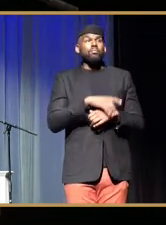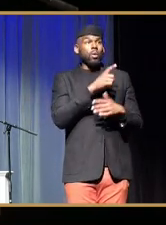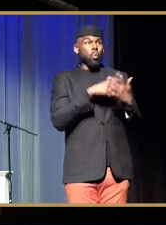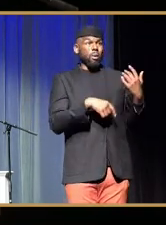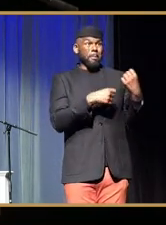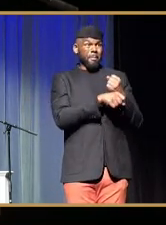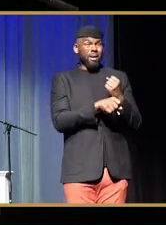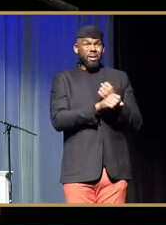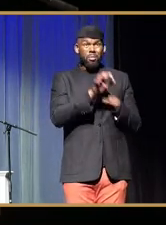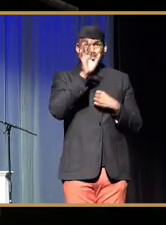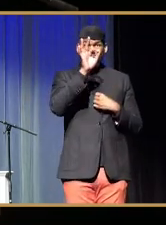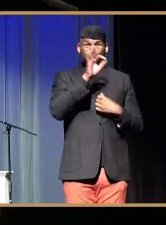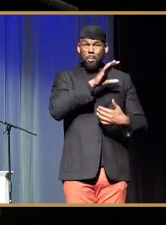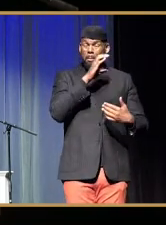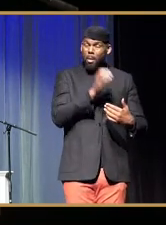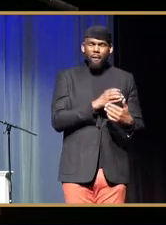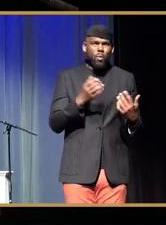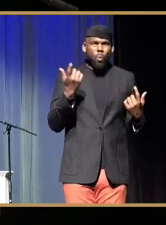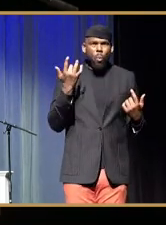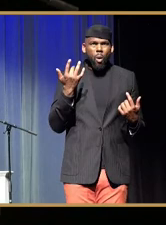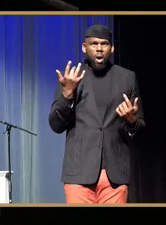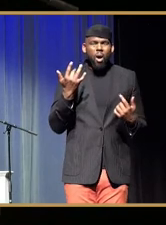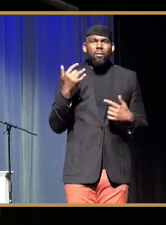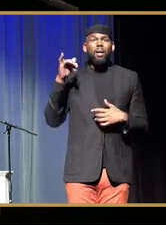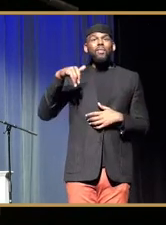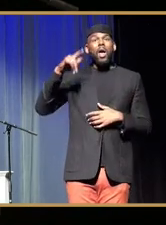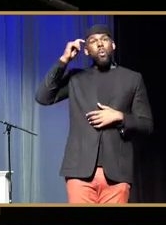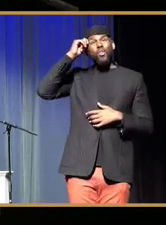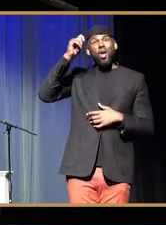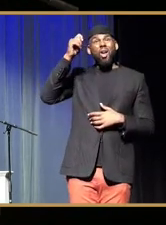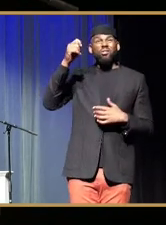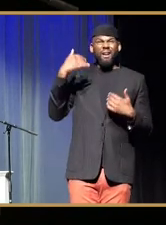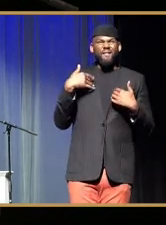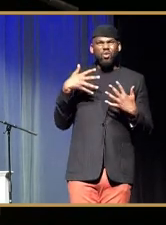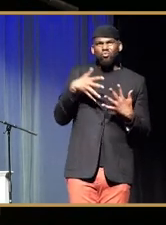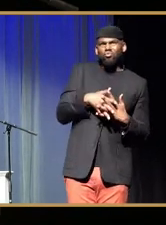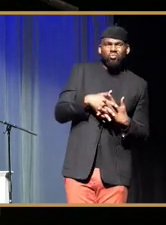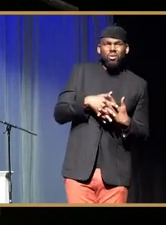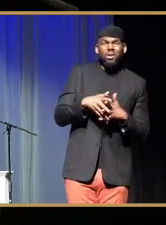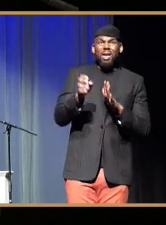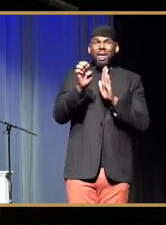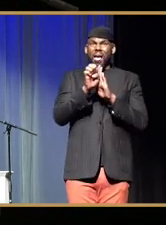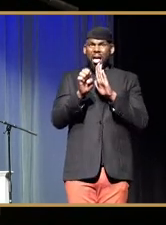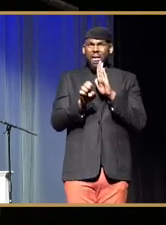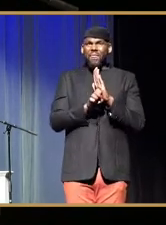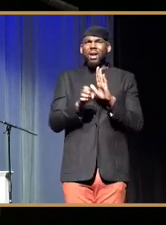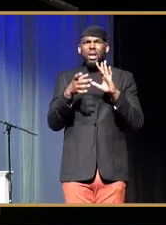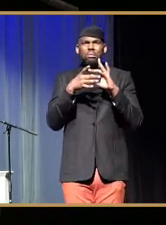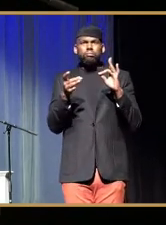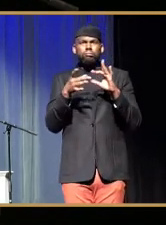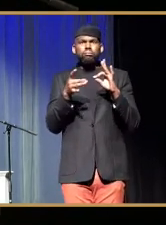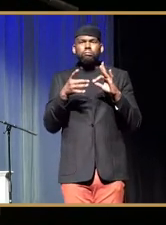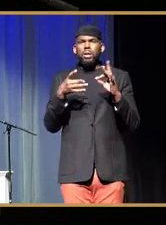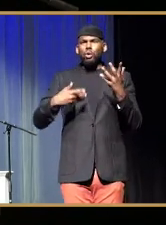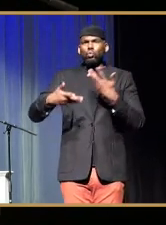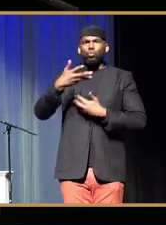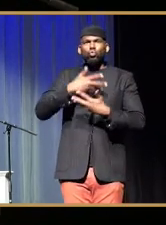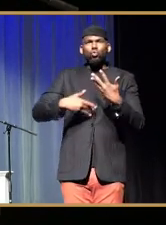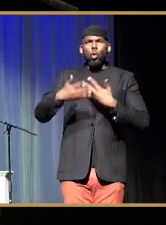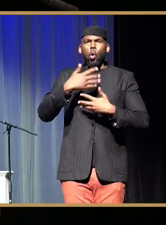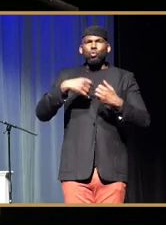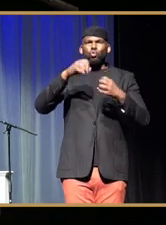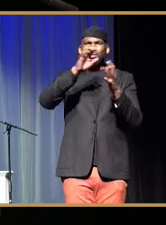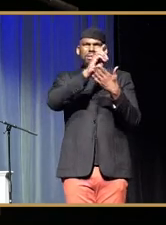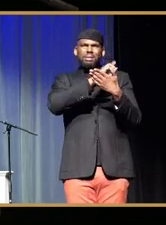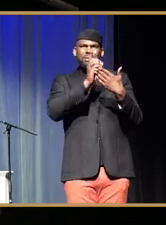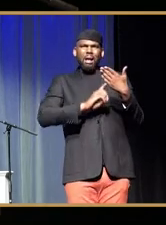preaching so powerful was that it was theologically grounded, ethically oriented, and sociologically